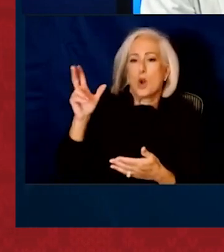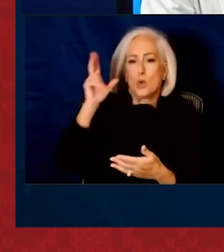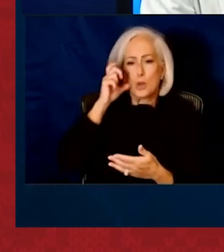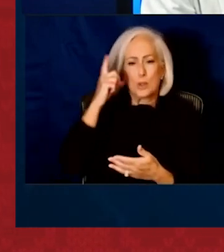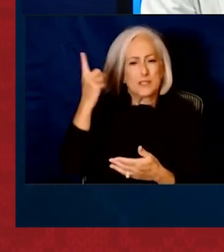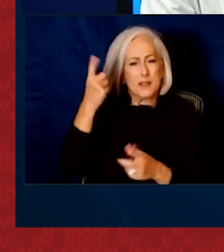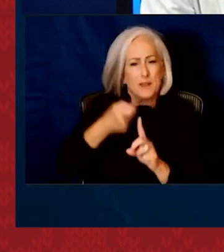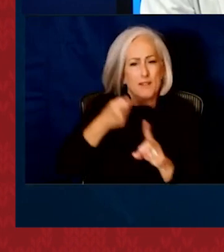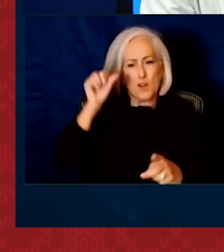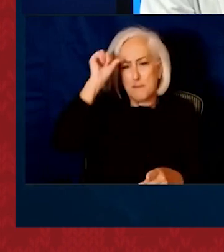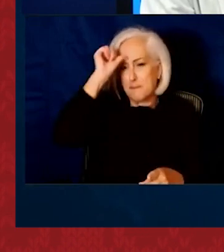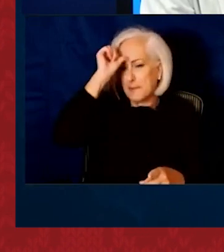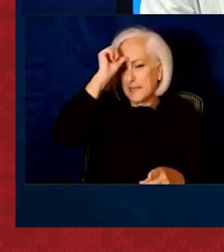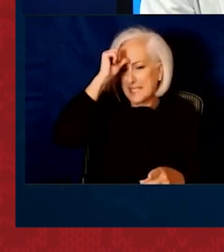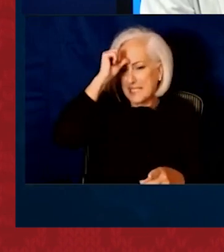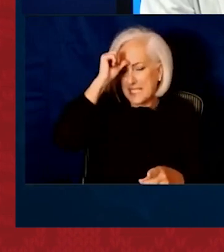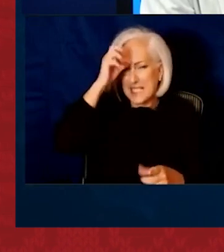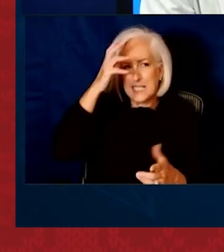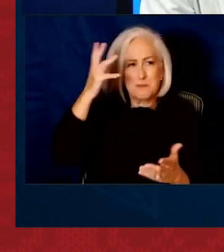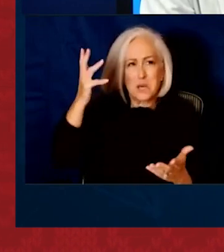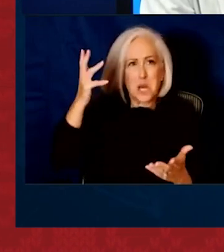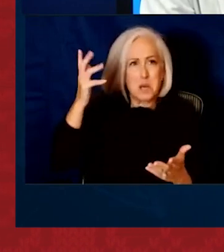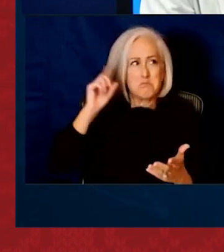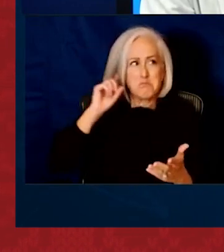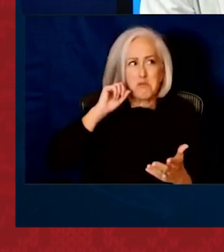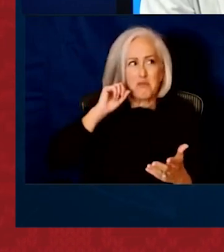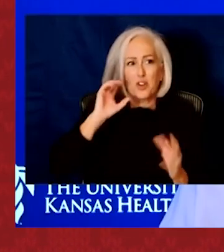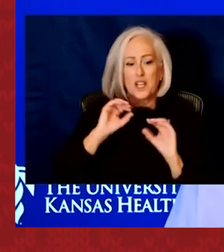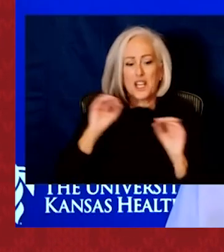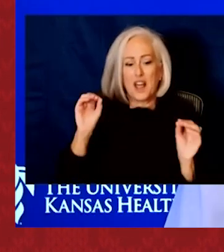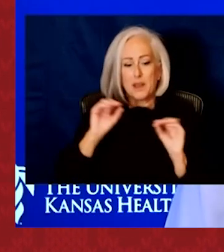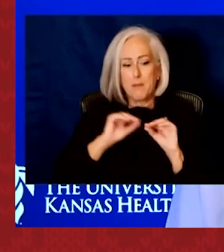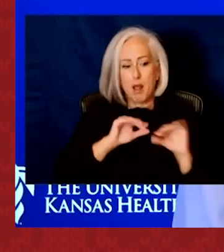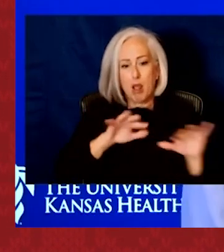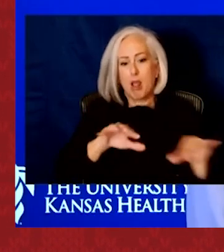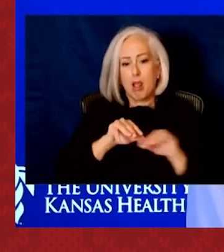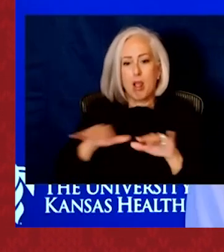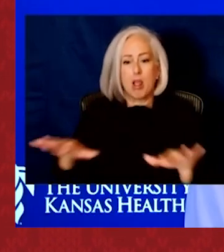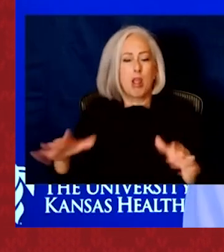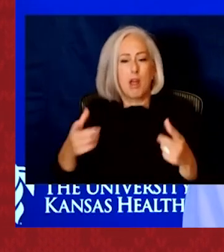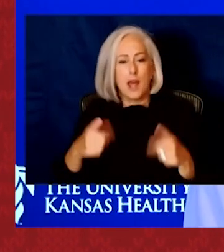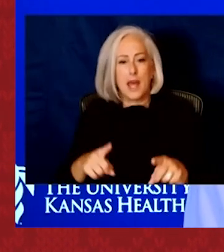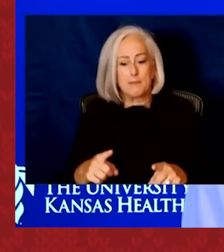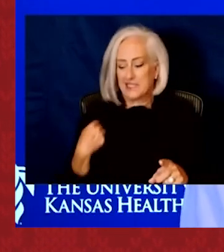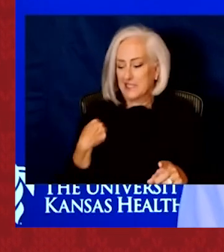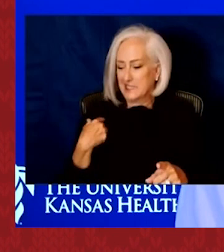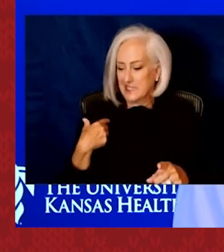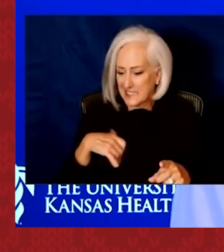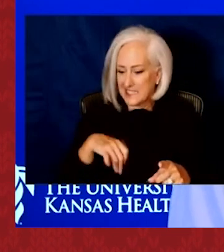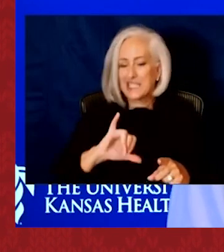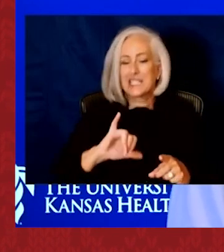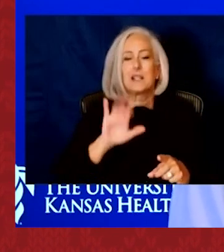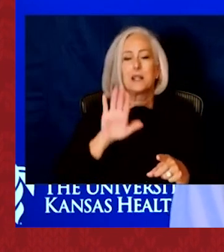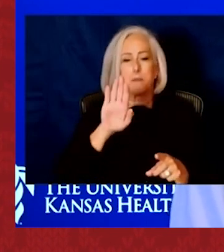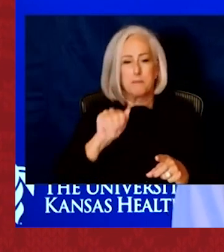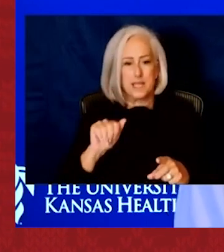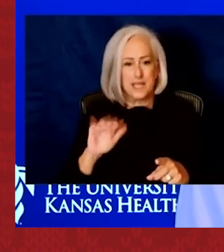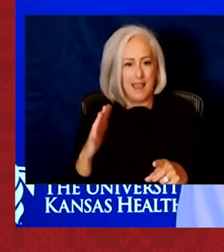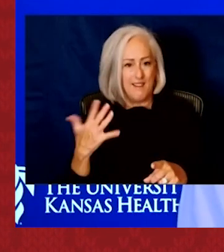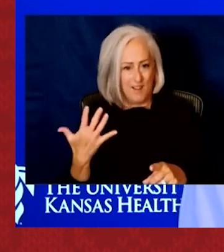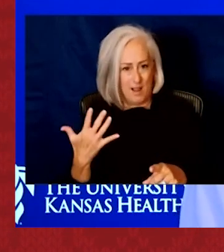something, yeah. But that really hasn't taken off. We've still seen that BA5. So I think in some modeling early